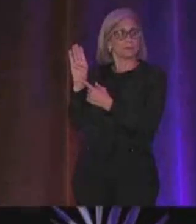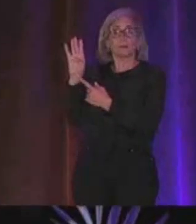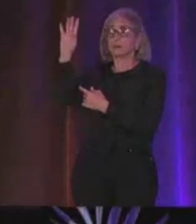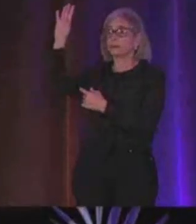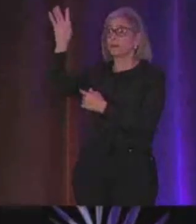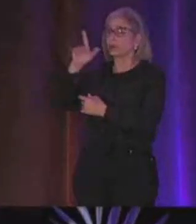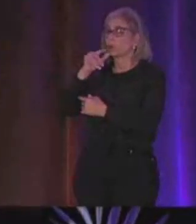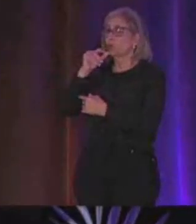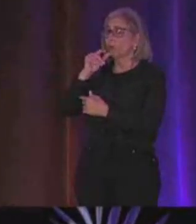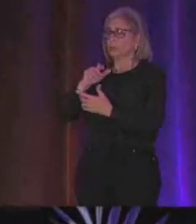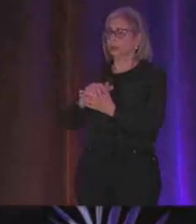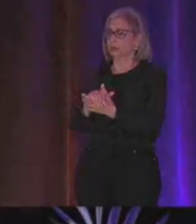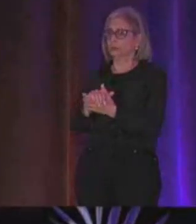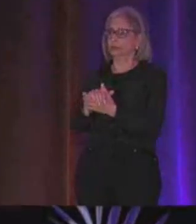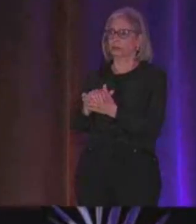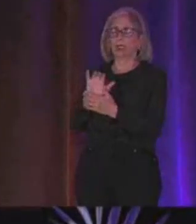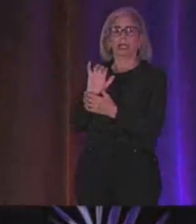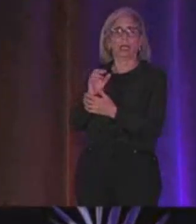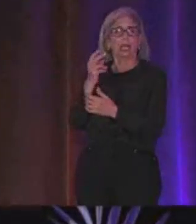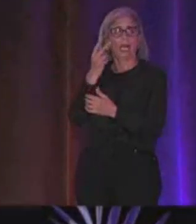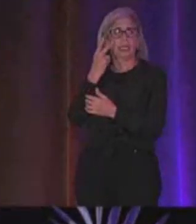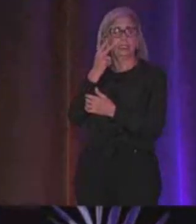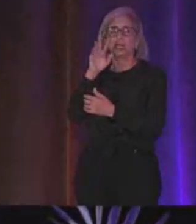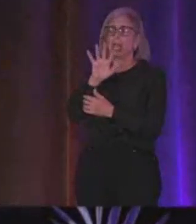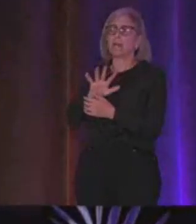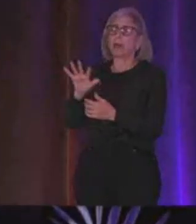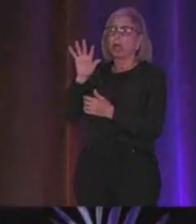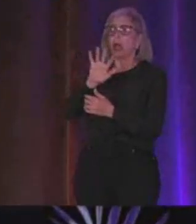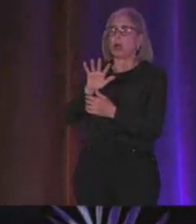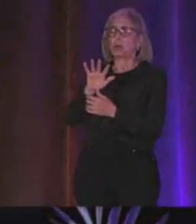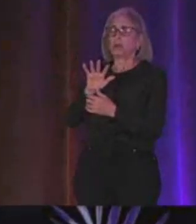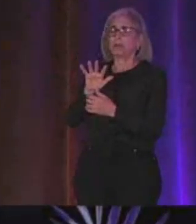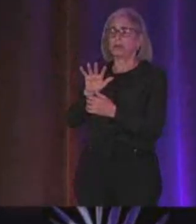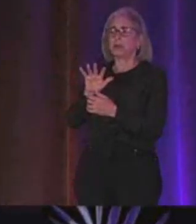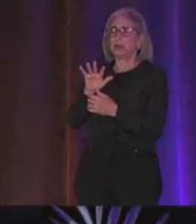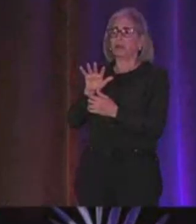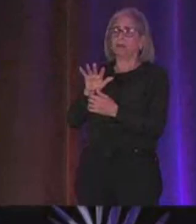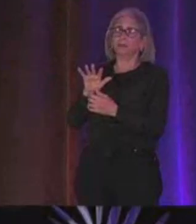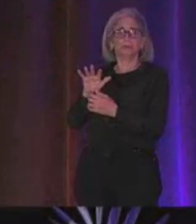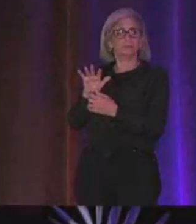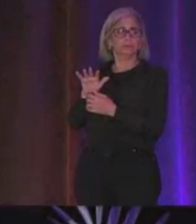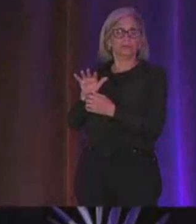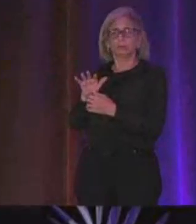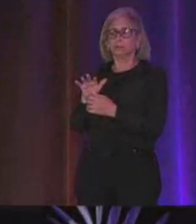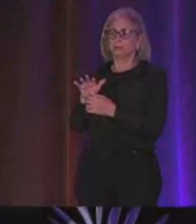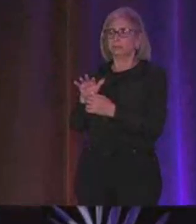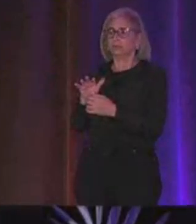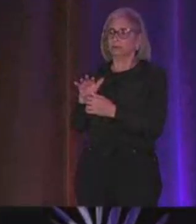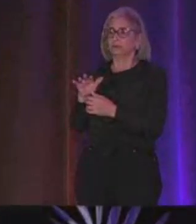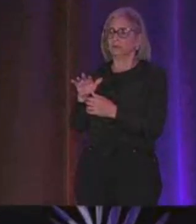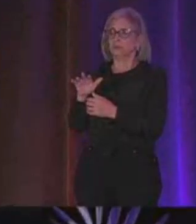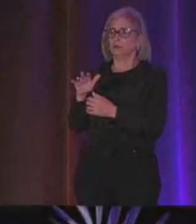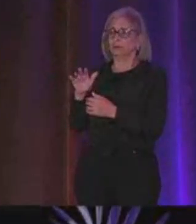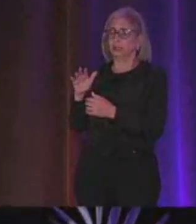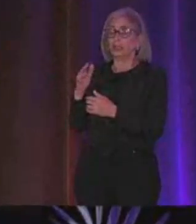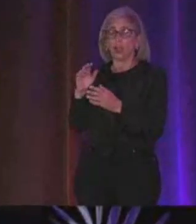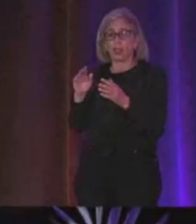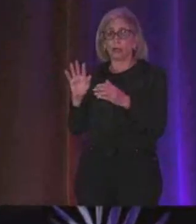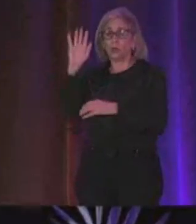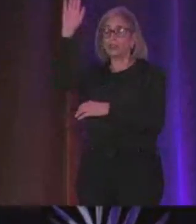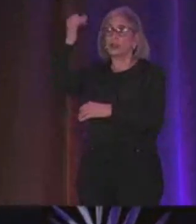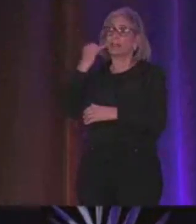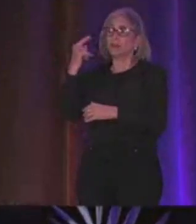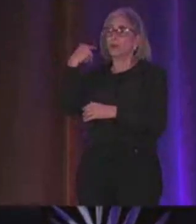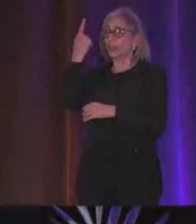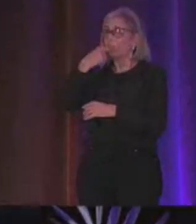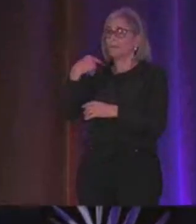Okay. I see approximately 50% of the people. Okay. Please raise the hand if you think